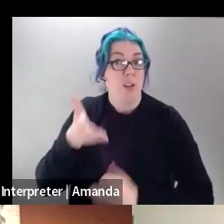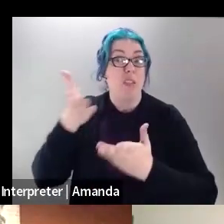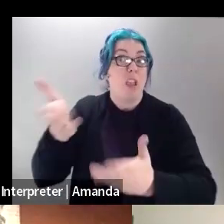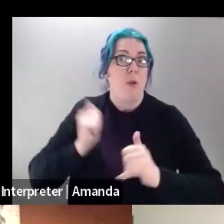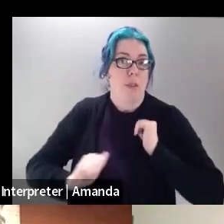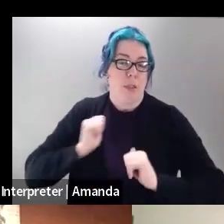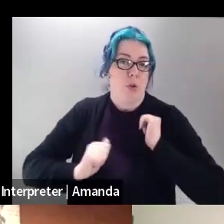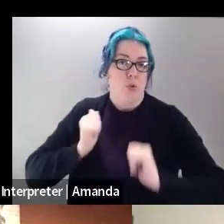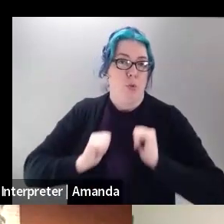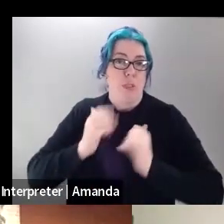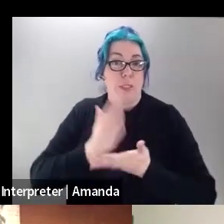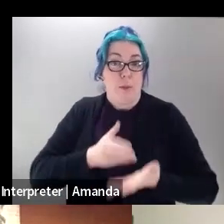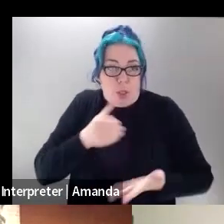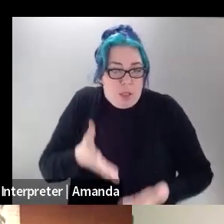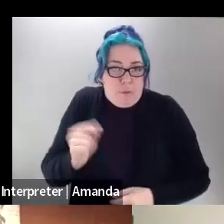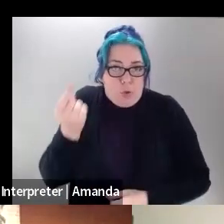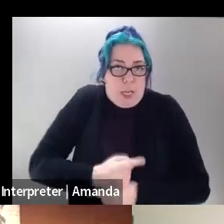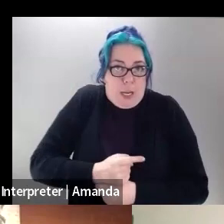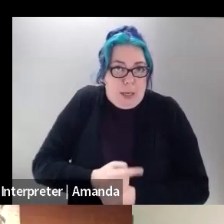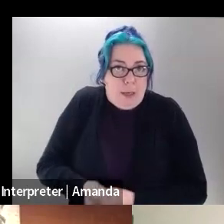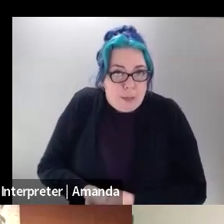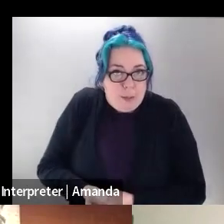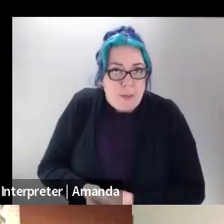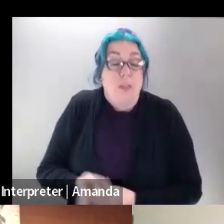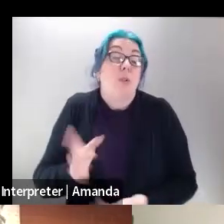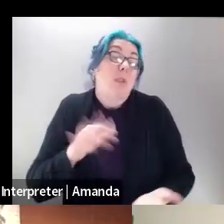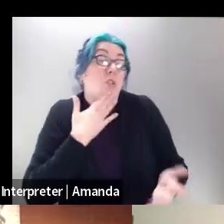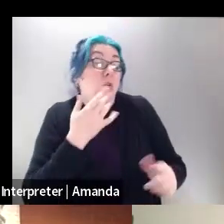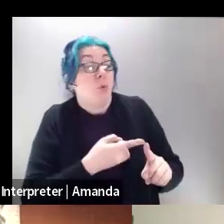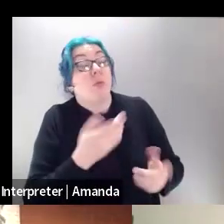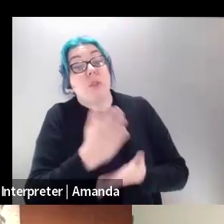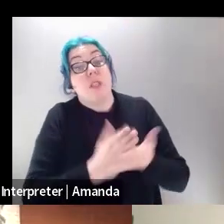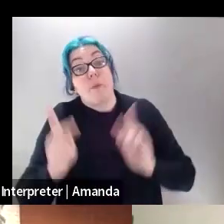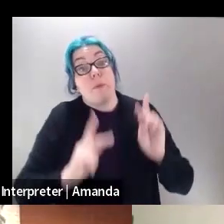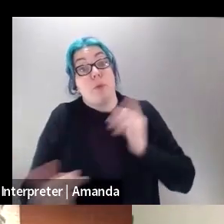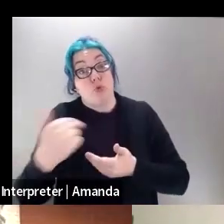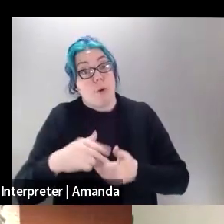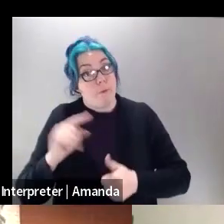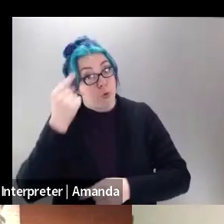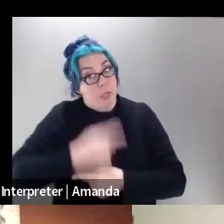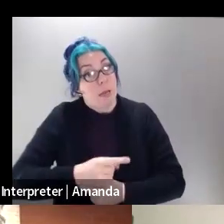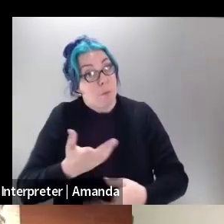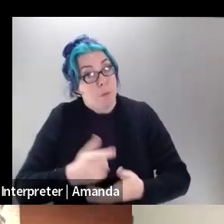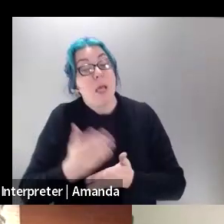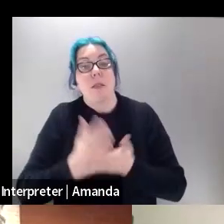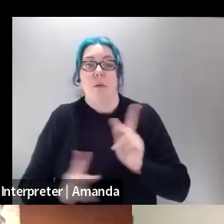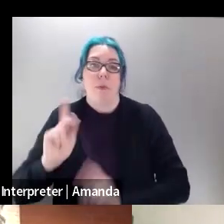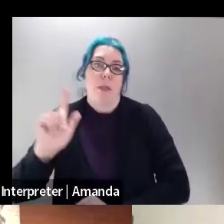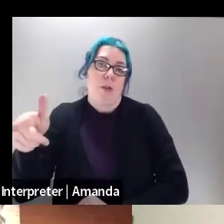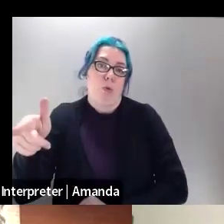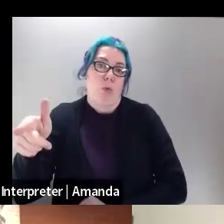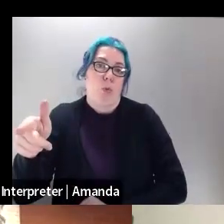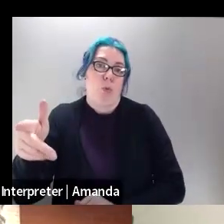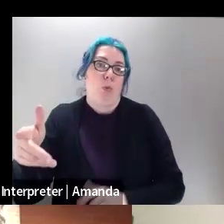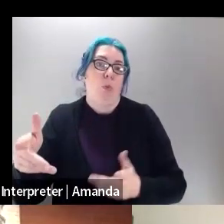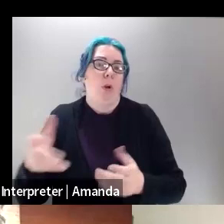of people who join our working ensemble at a later stage or who have a kind of intermittent presence in the work. I think